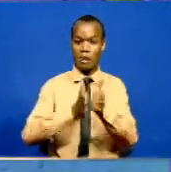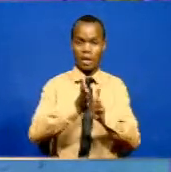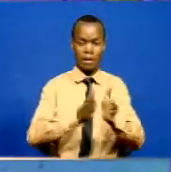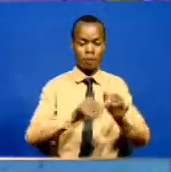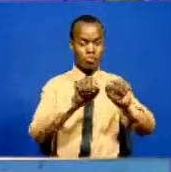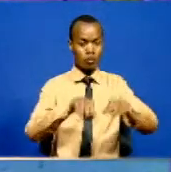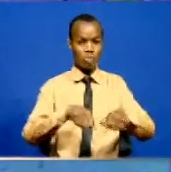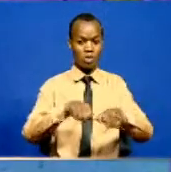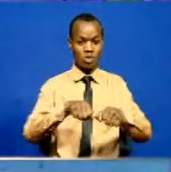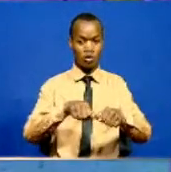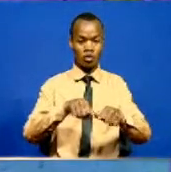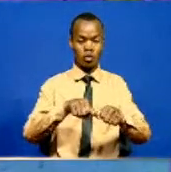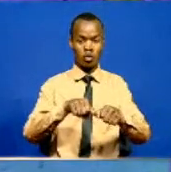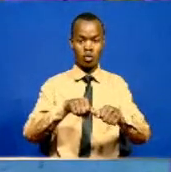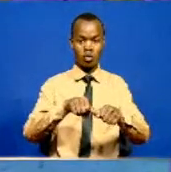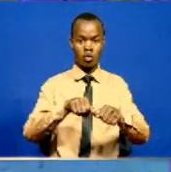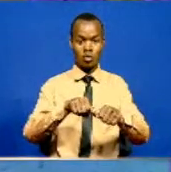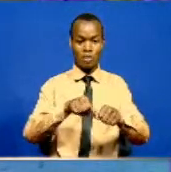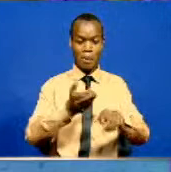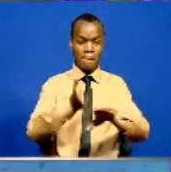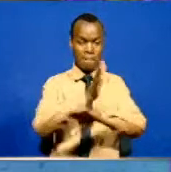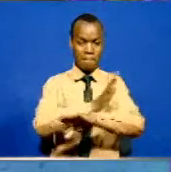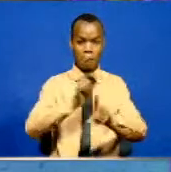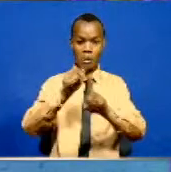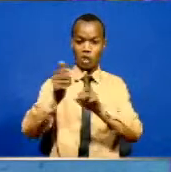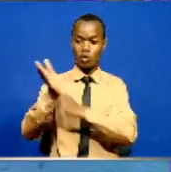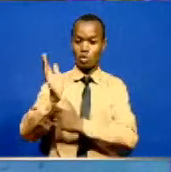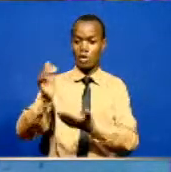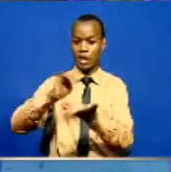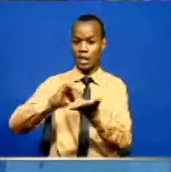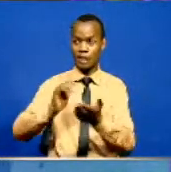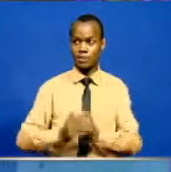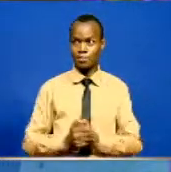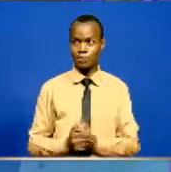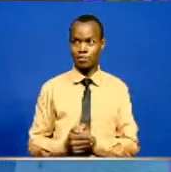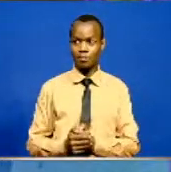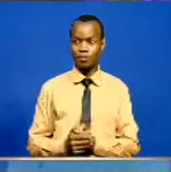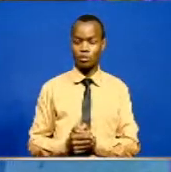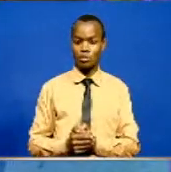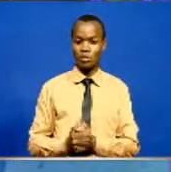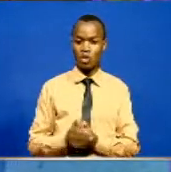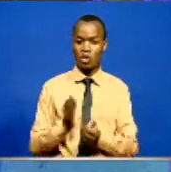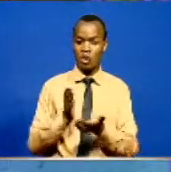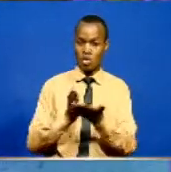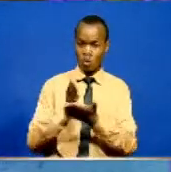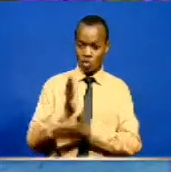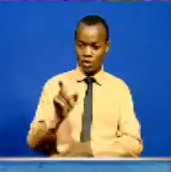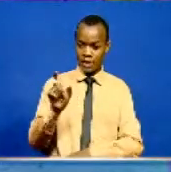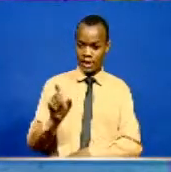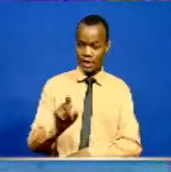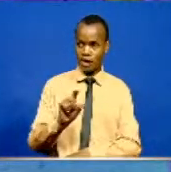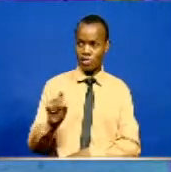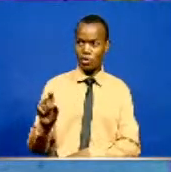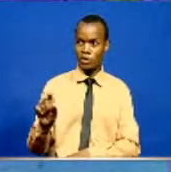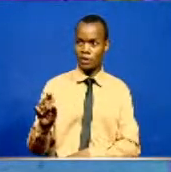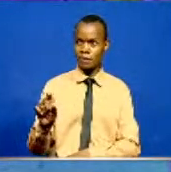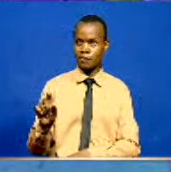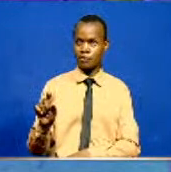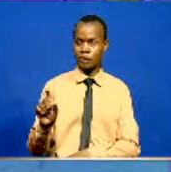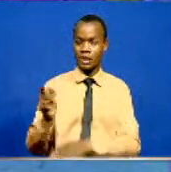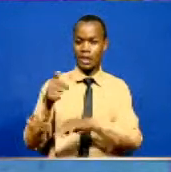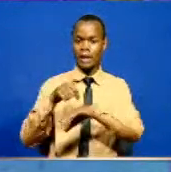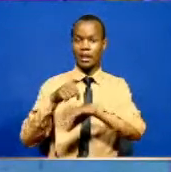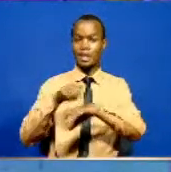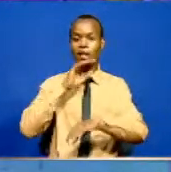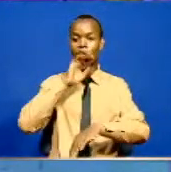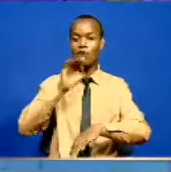us to God again. On that rugged cross, when the Son of God cried and